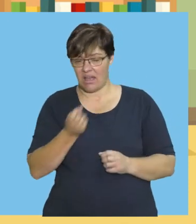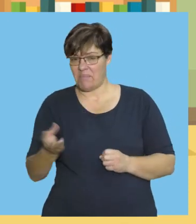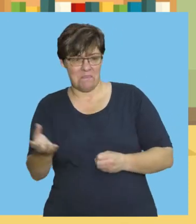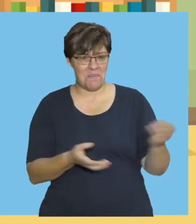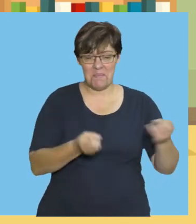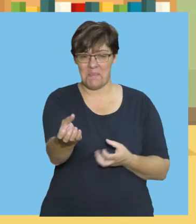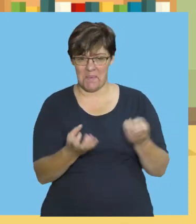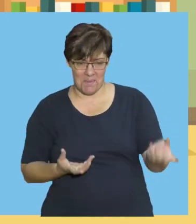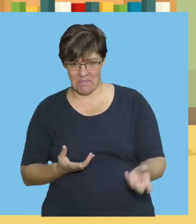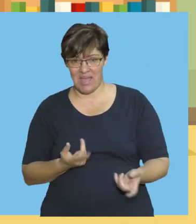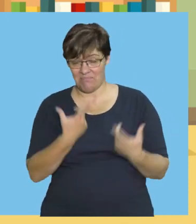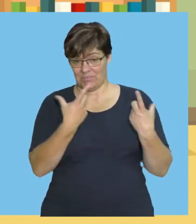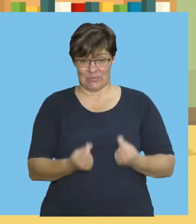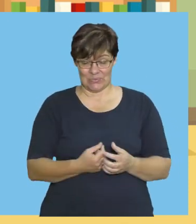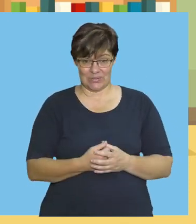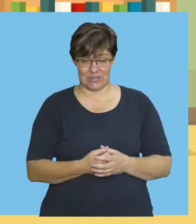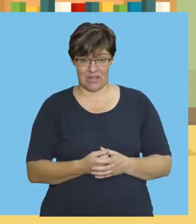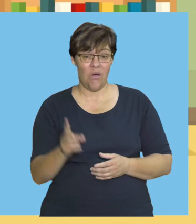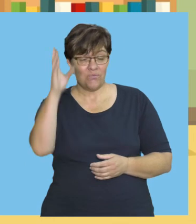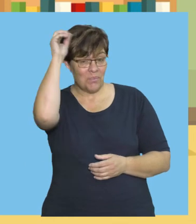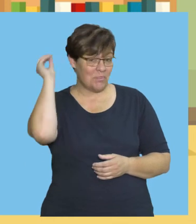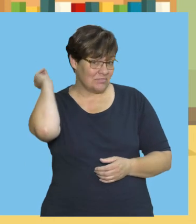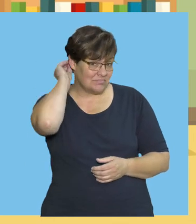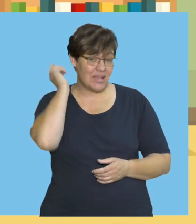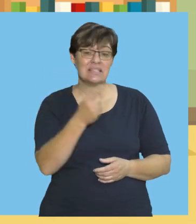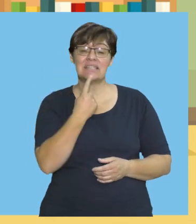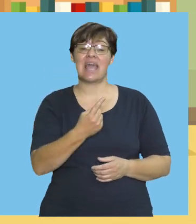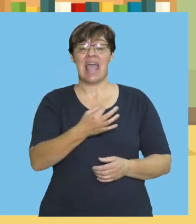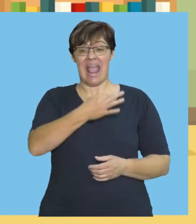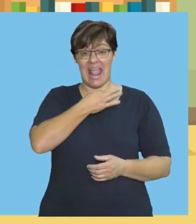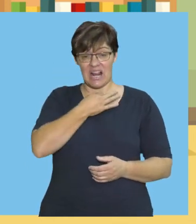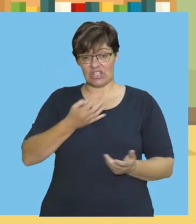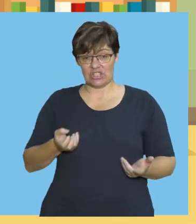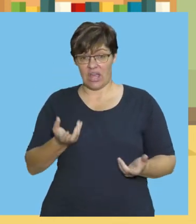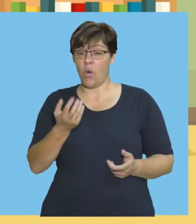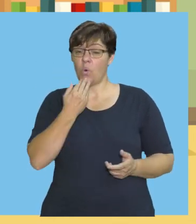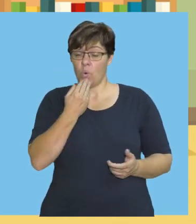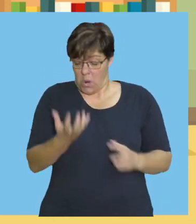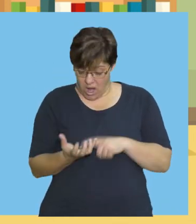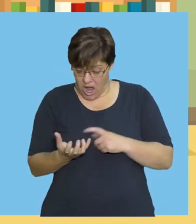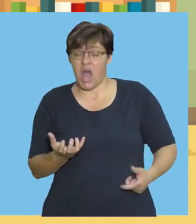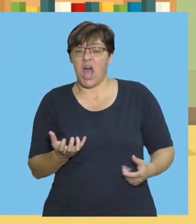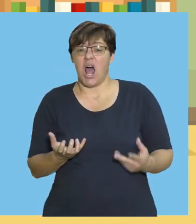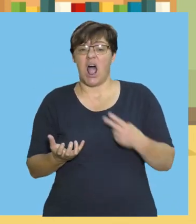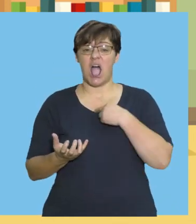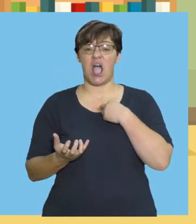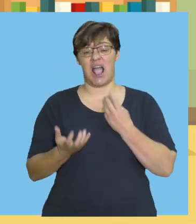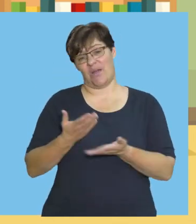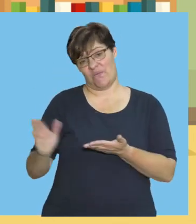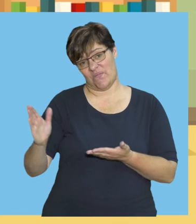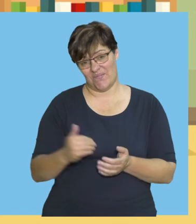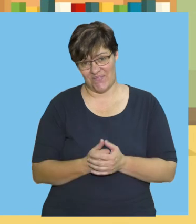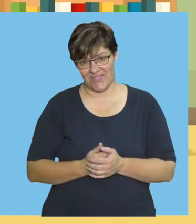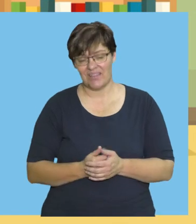the circle as I do this. Remember, when I get to English, the child holding the ball is out.